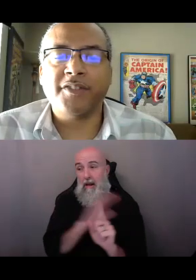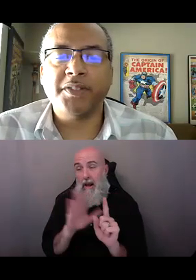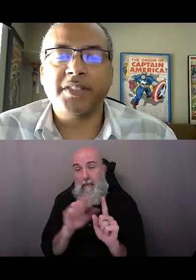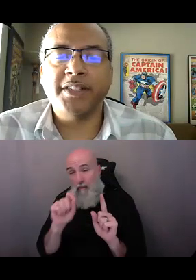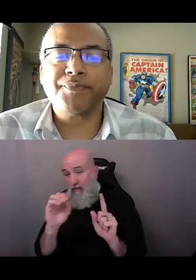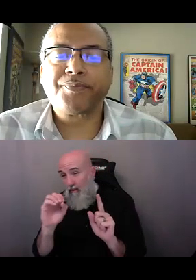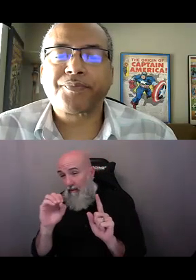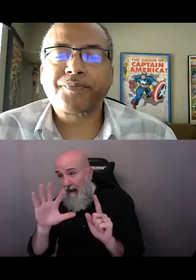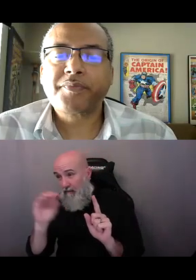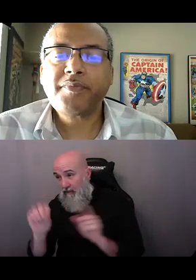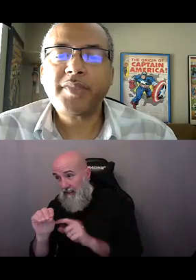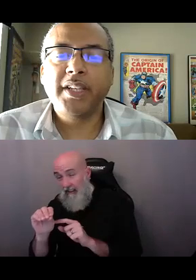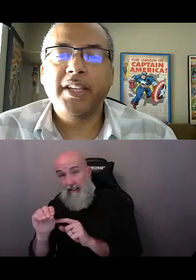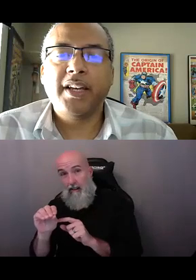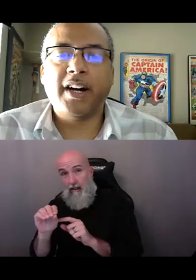0.051%,